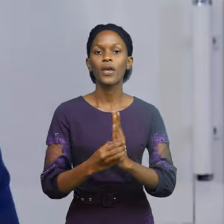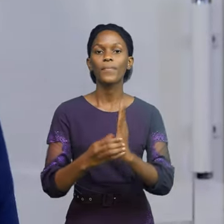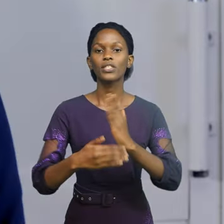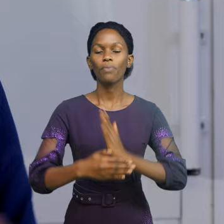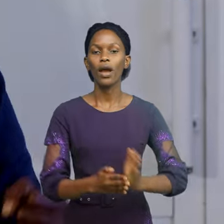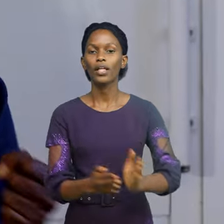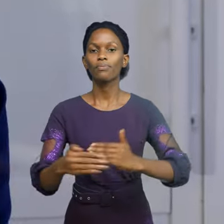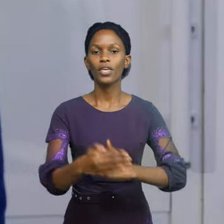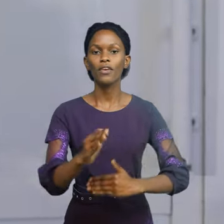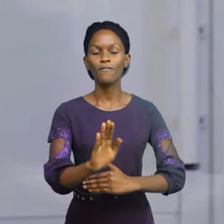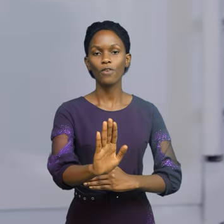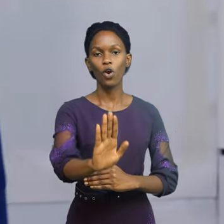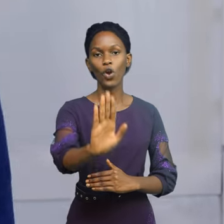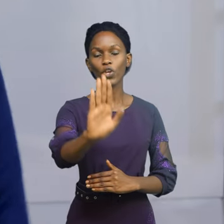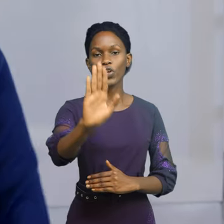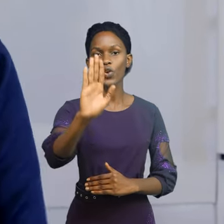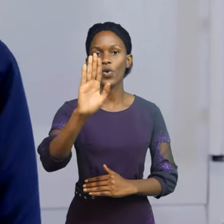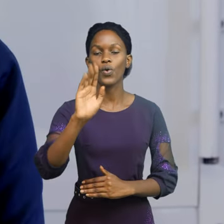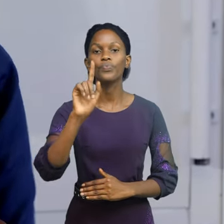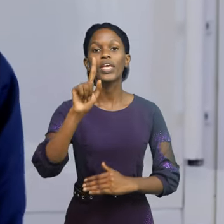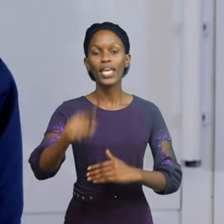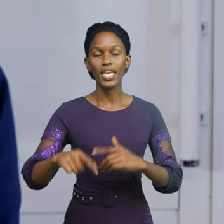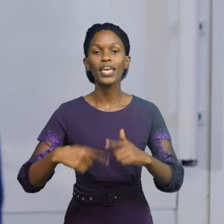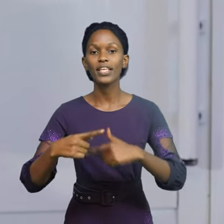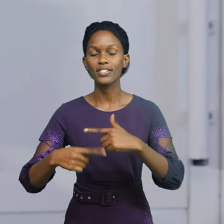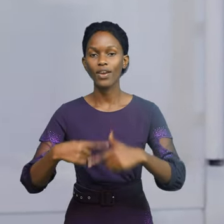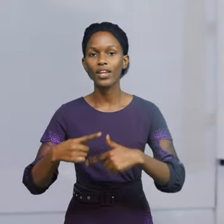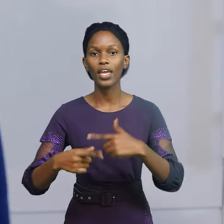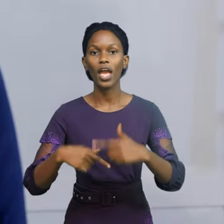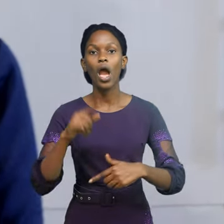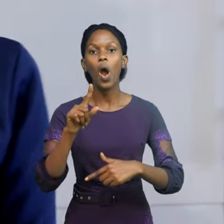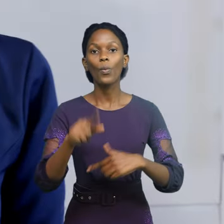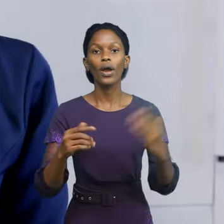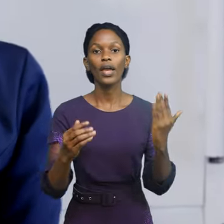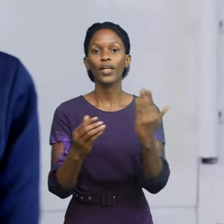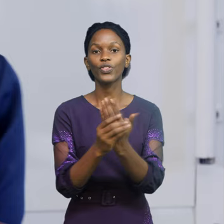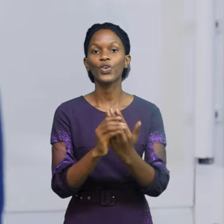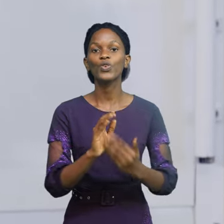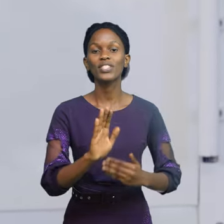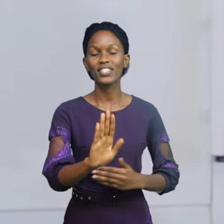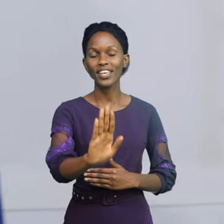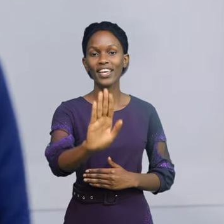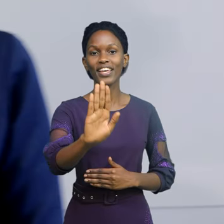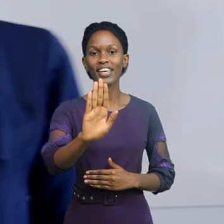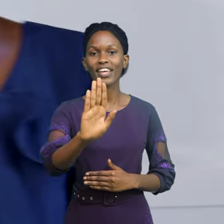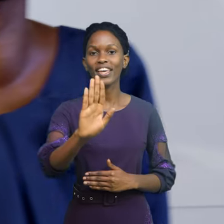walked this path before you, he is walking with you